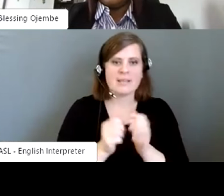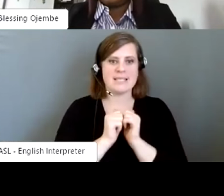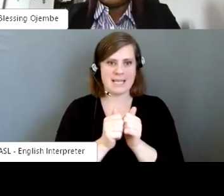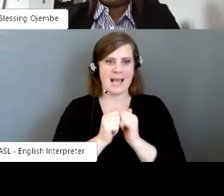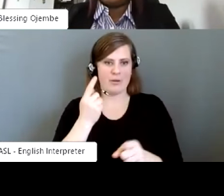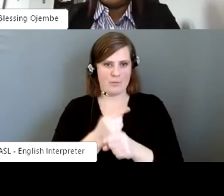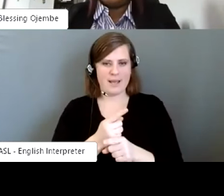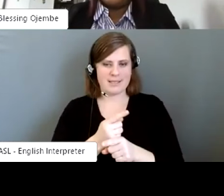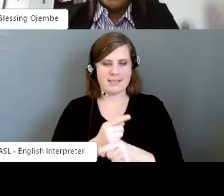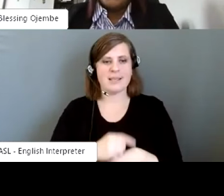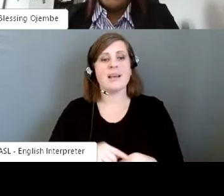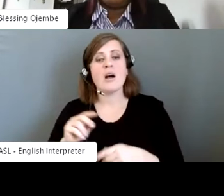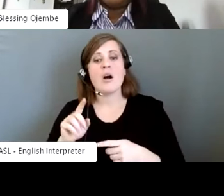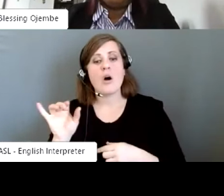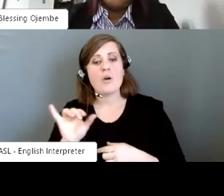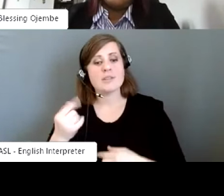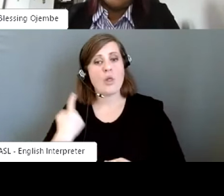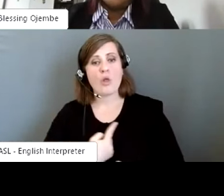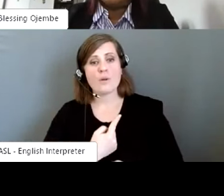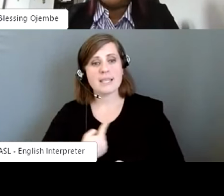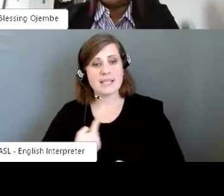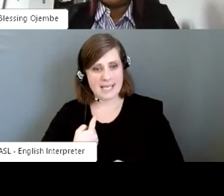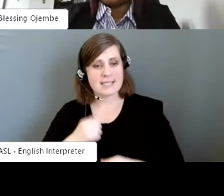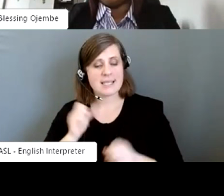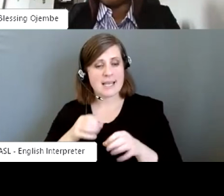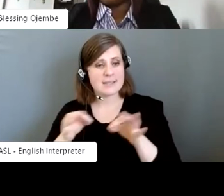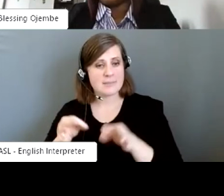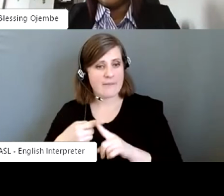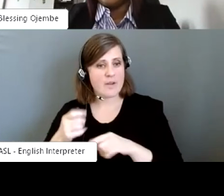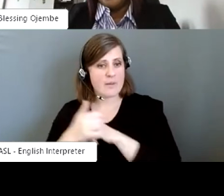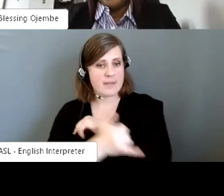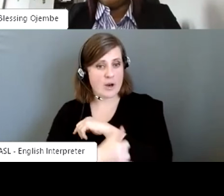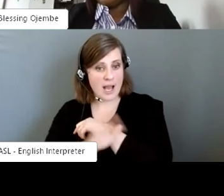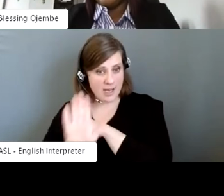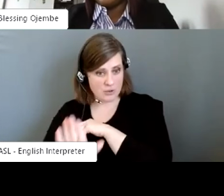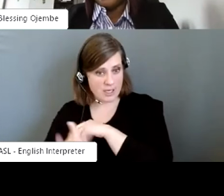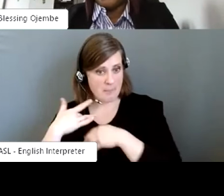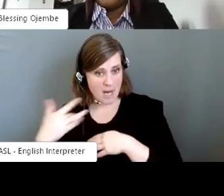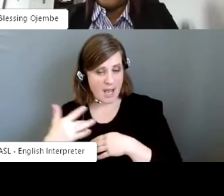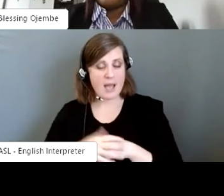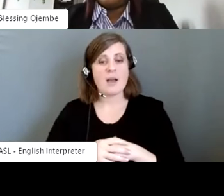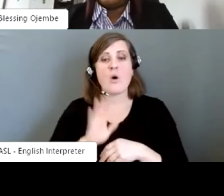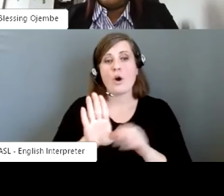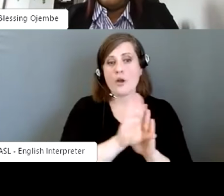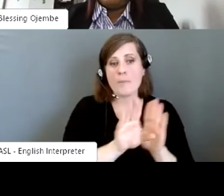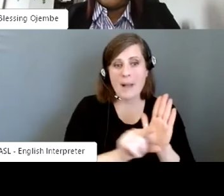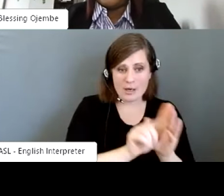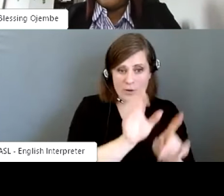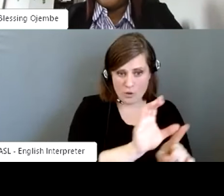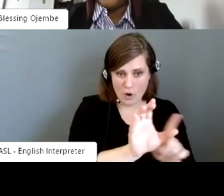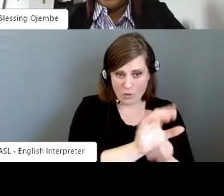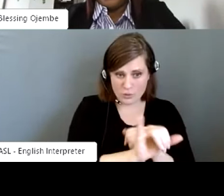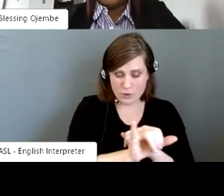have. Secondly, loneliness can be influenced by an individual's country of origin and even people's cultural background.